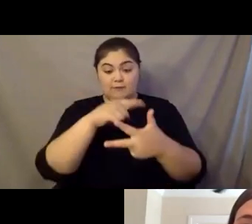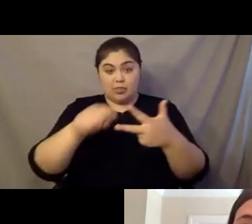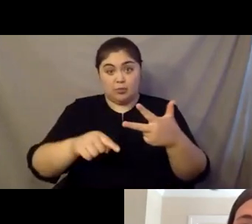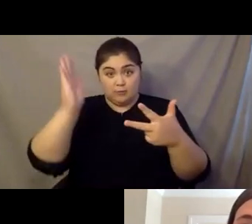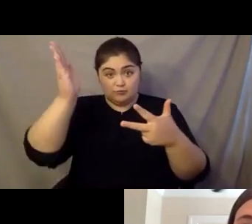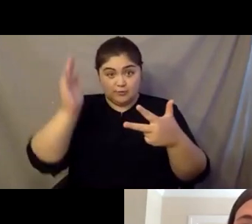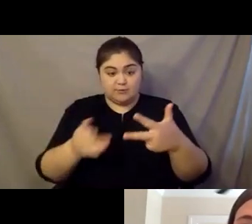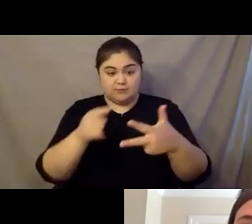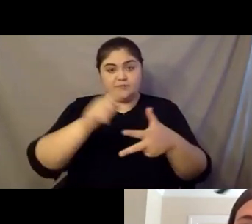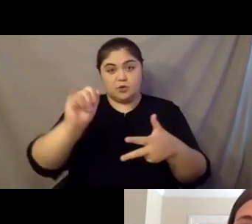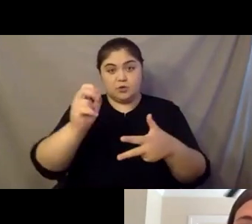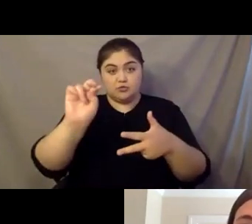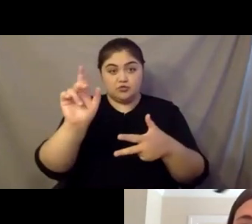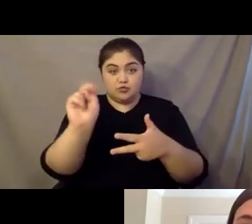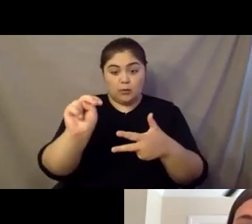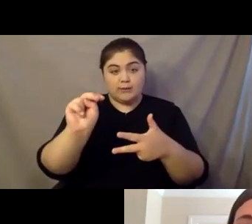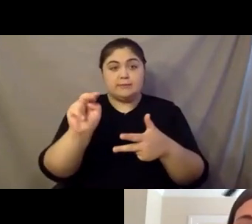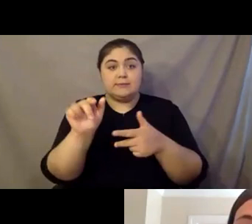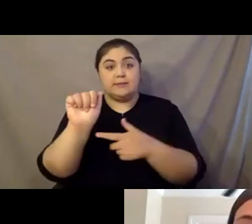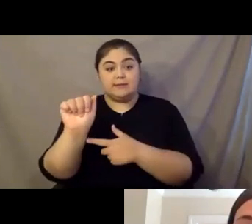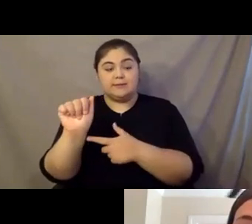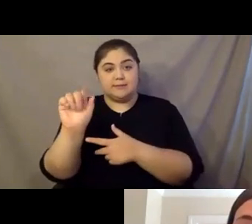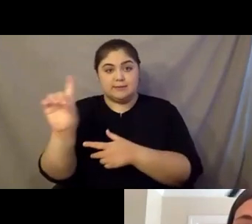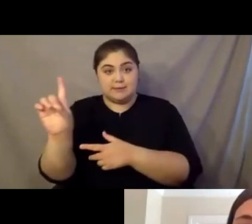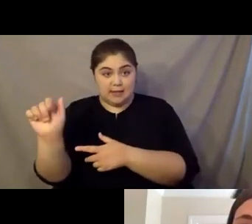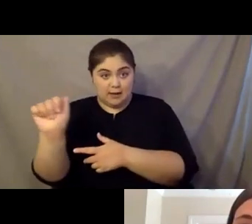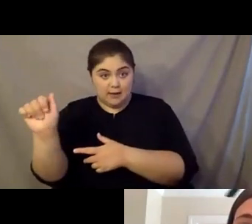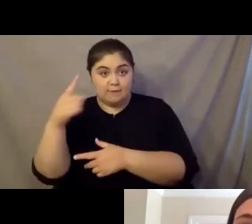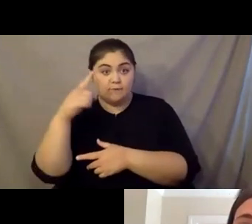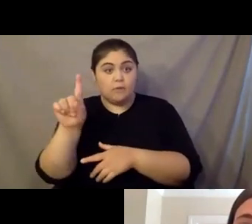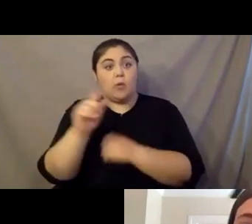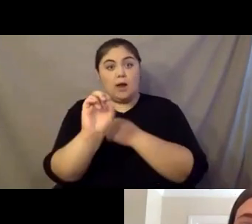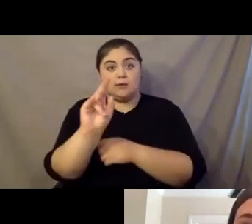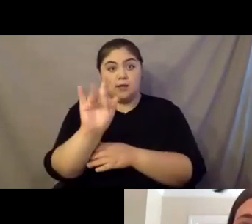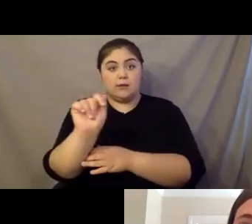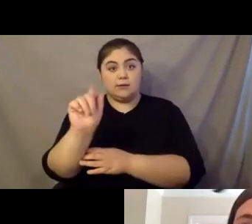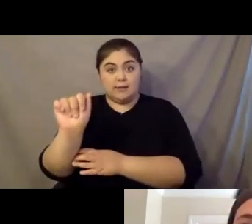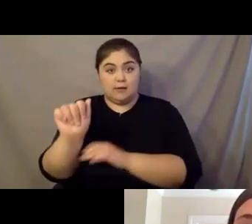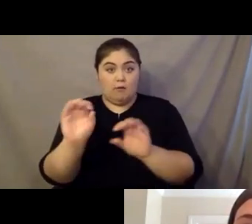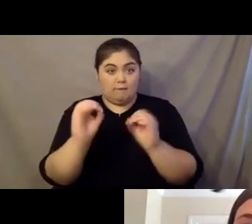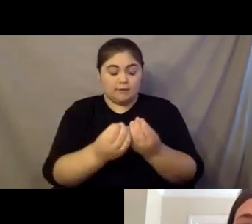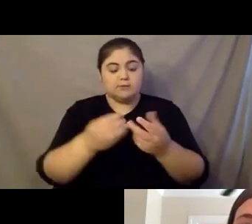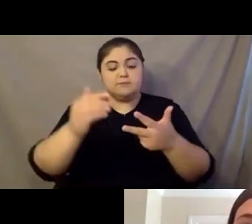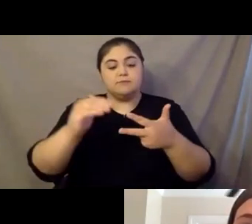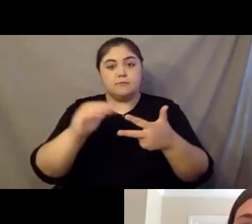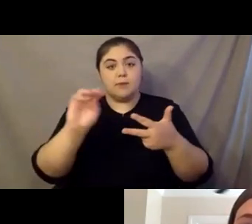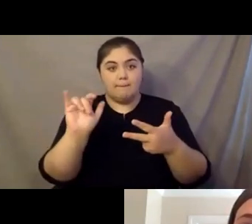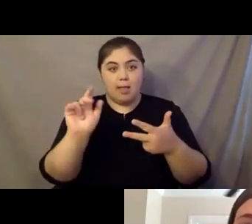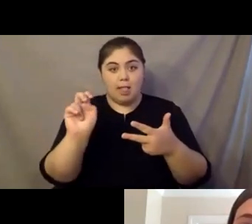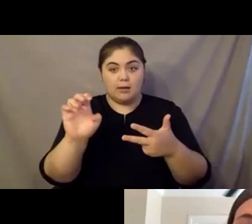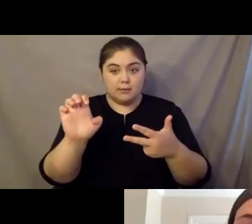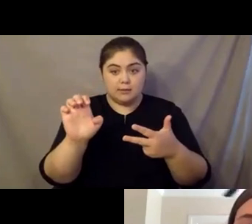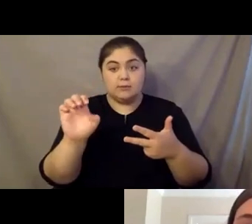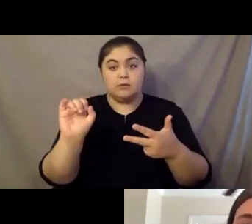Aiello, Assistant District Attorney at the Onondaga County District Attorney's Office, Melanie Carden, Senior Assistant